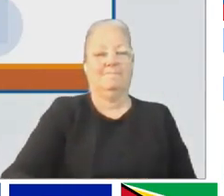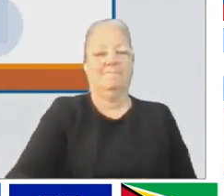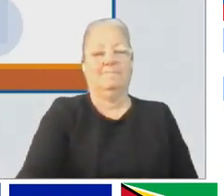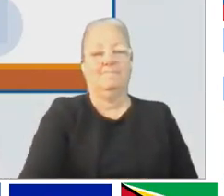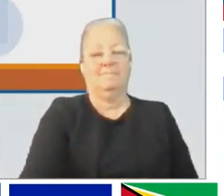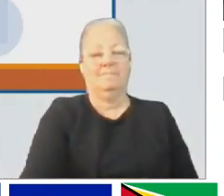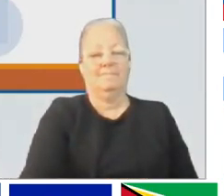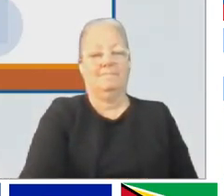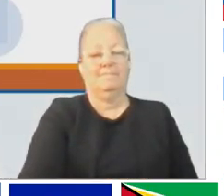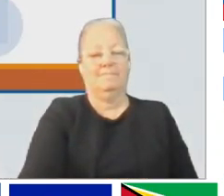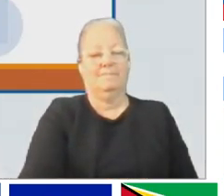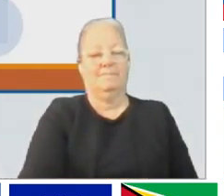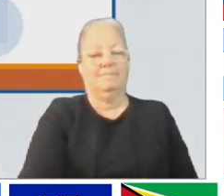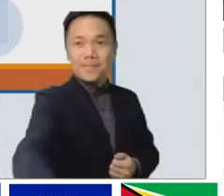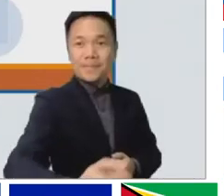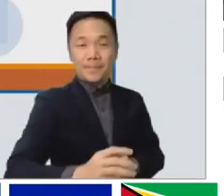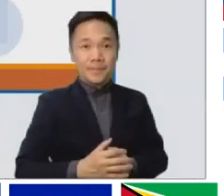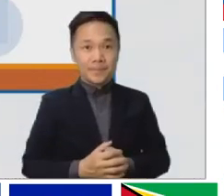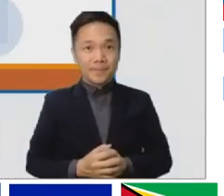Next slide, please.